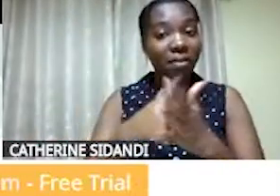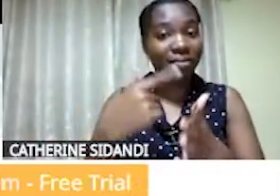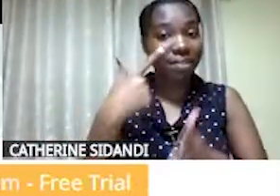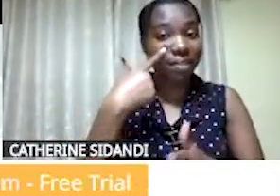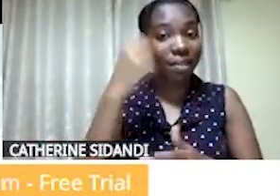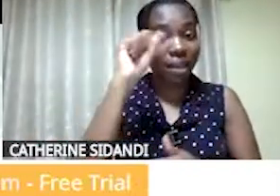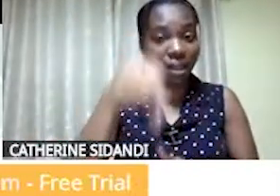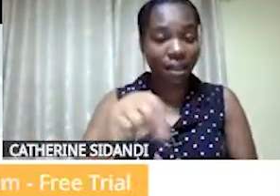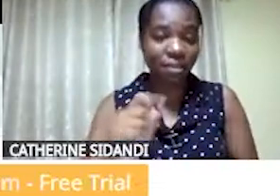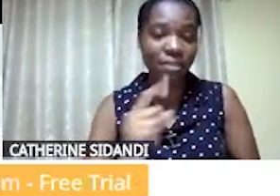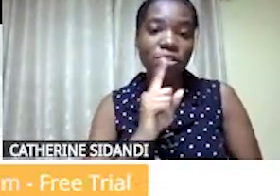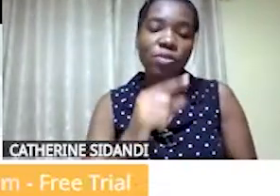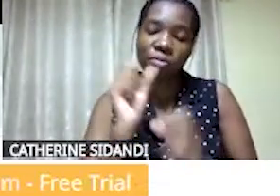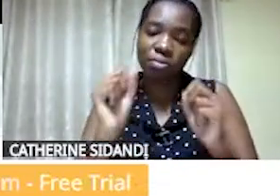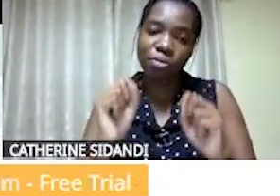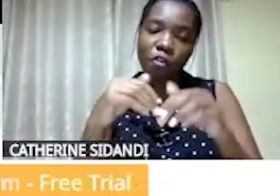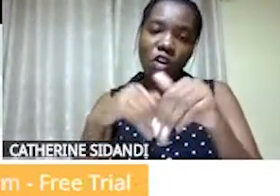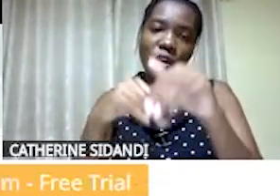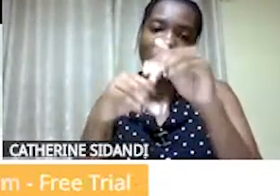this conversation.